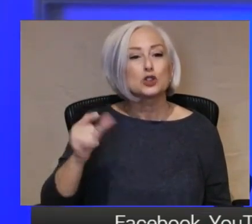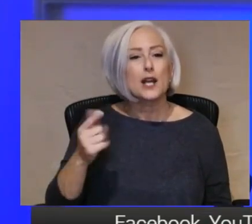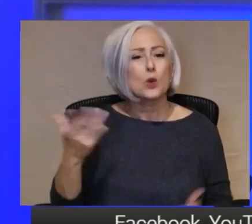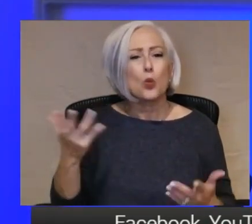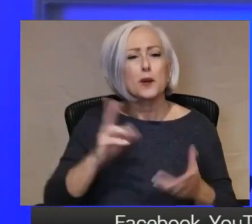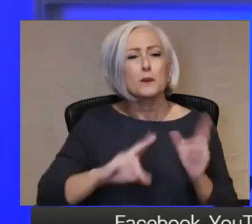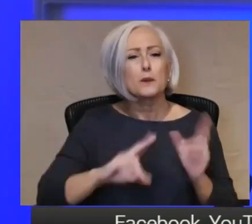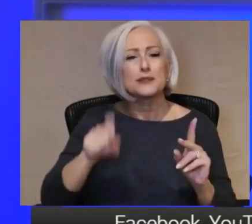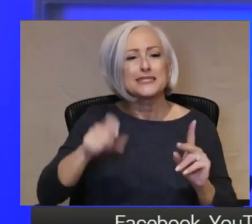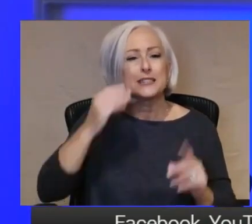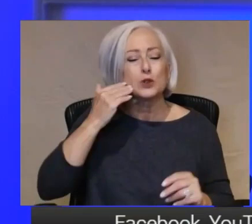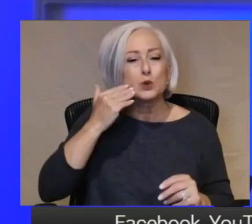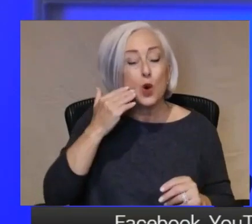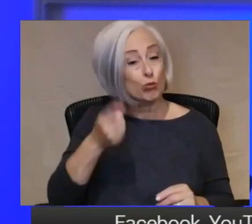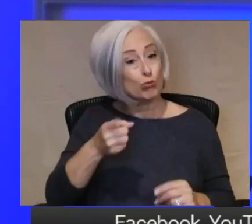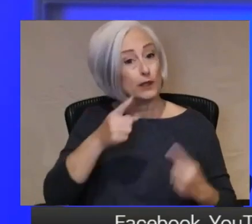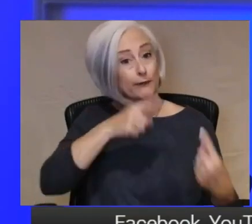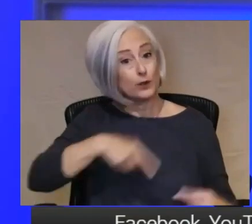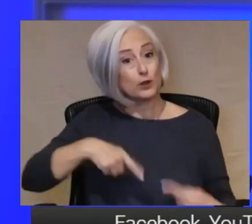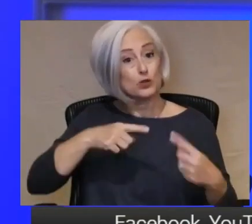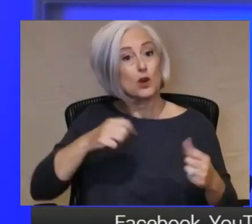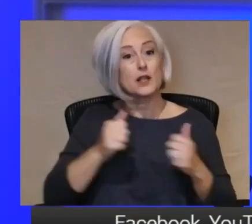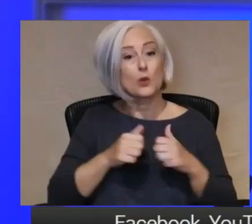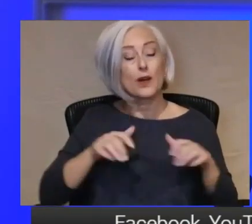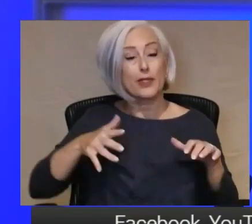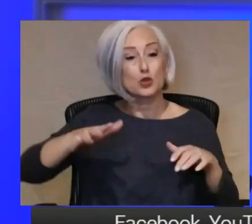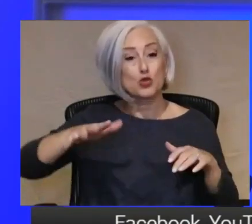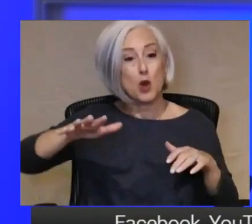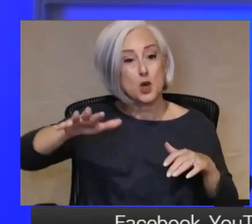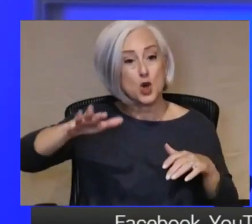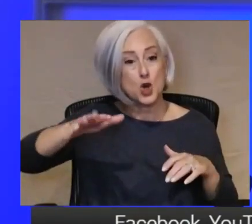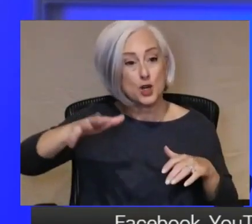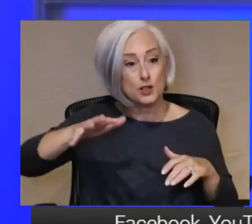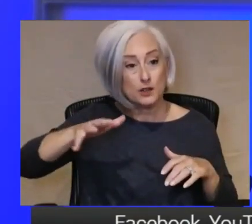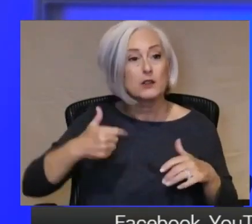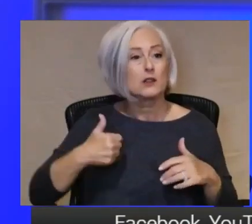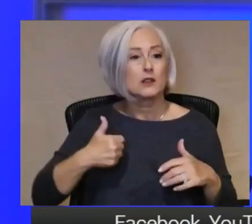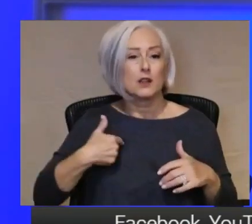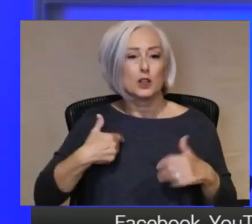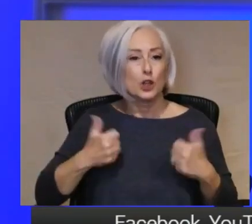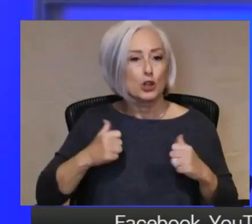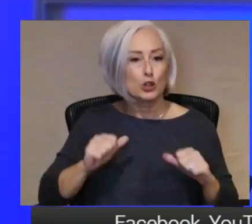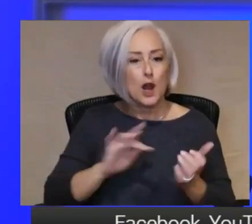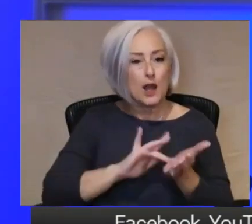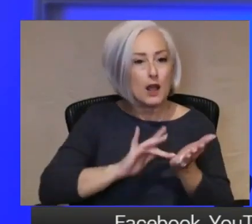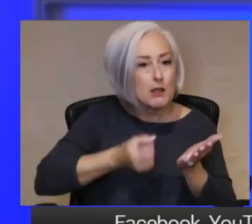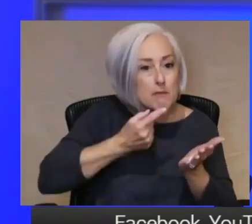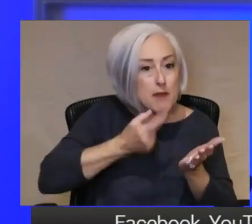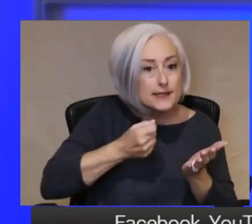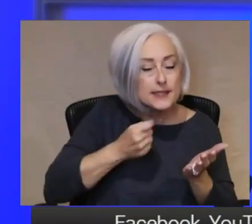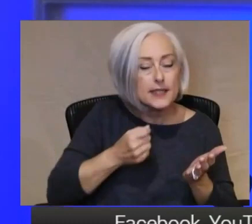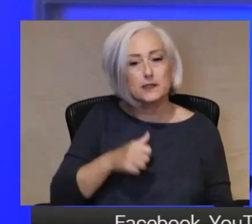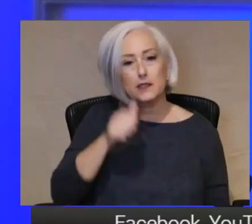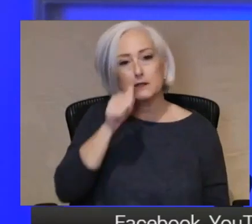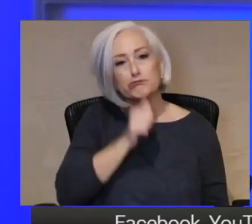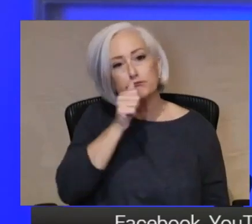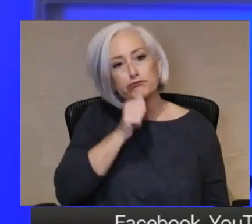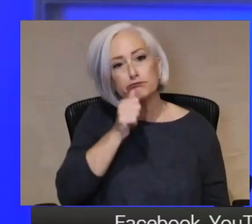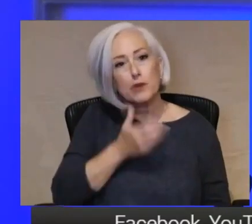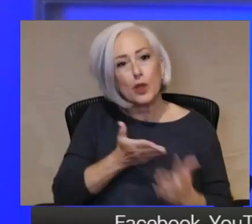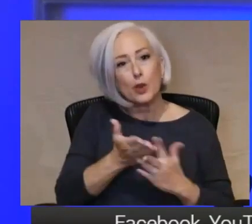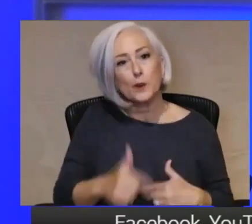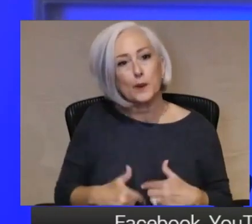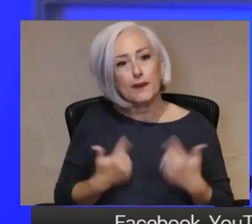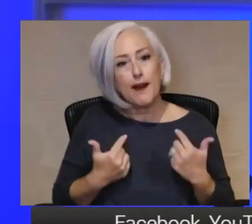you know, if you're struggling with tremor and, you know, you're just trying medications or just living with it, you don't have to live that way. I mean, just